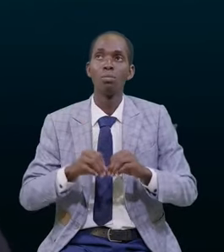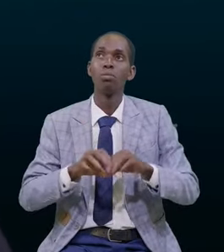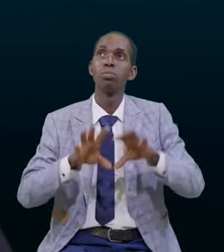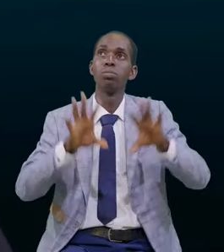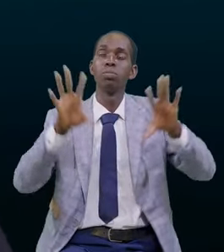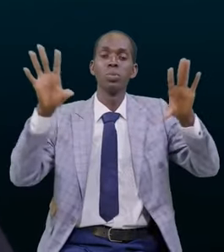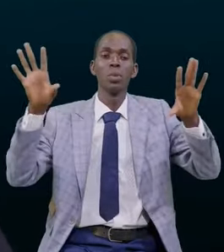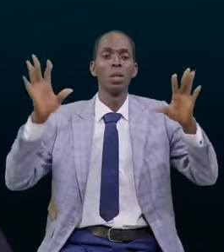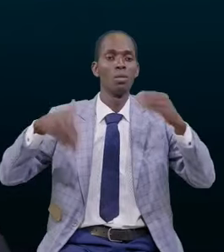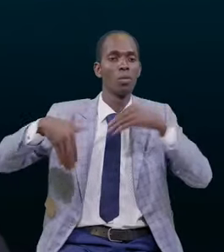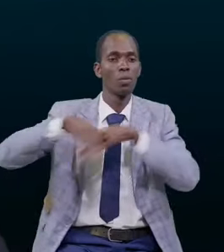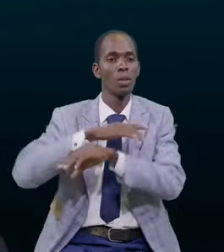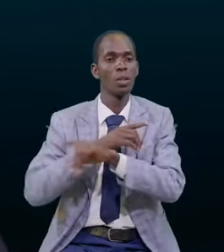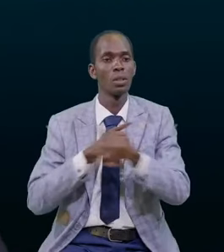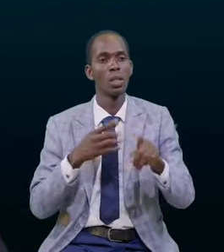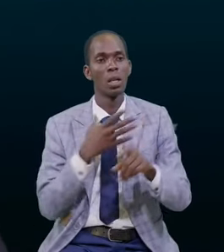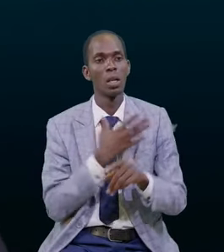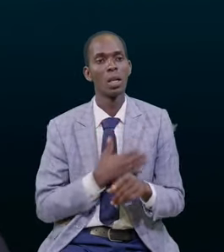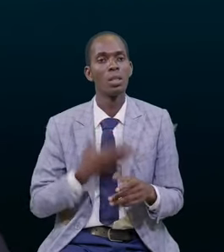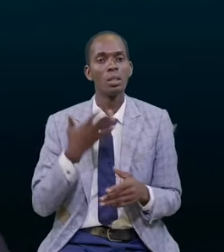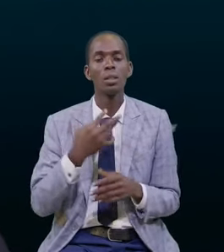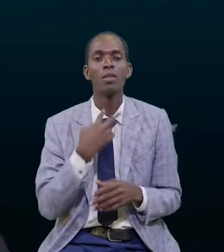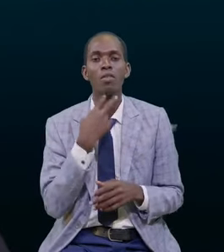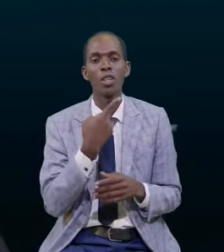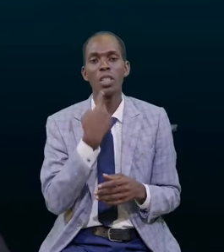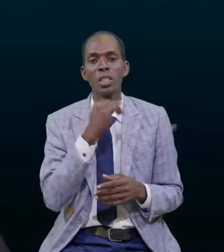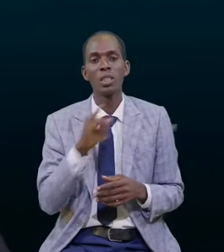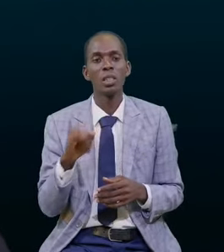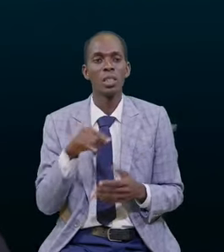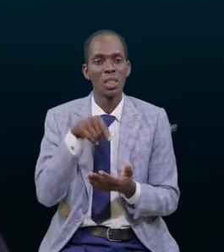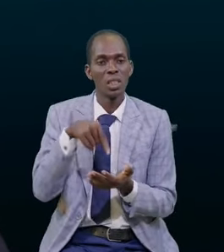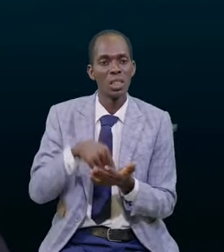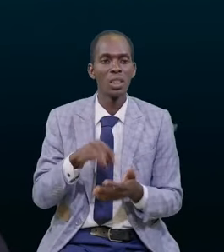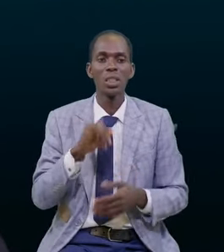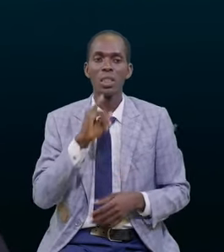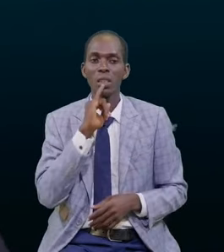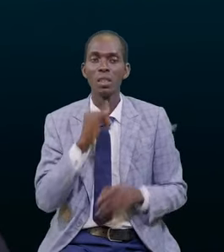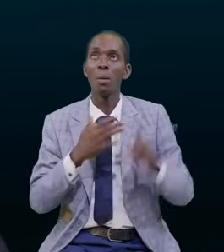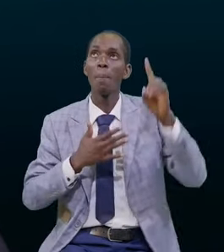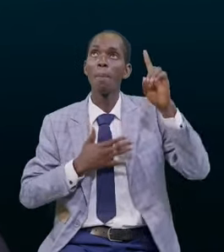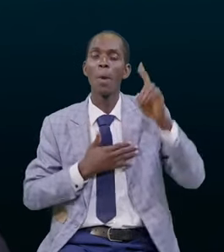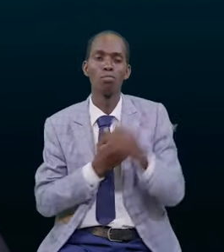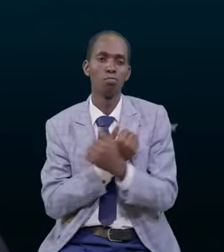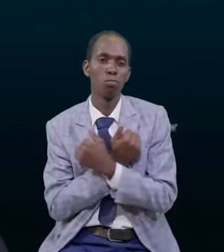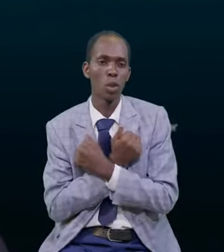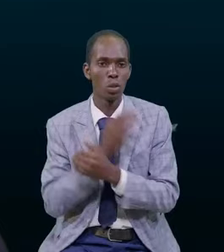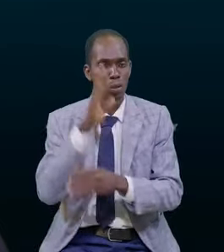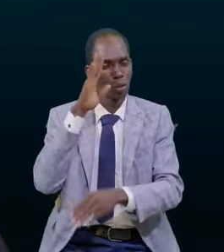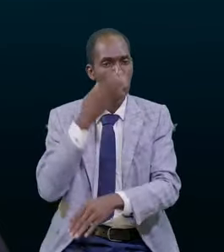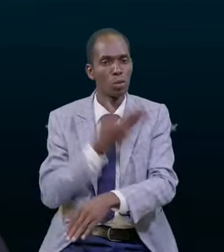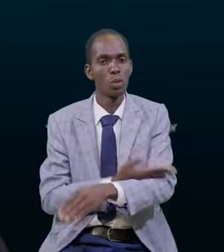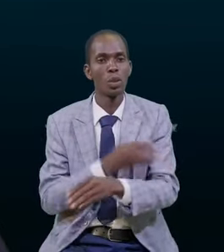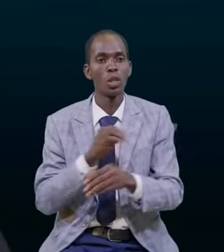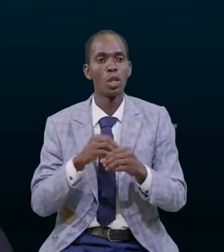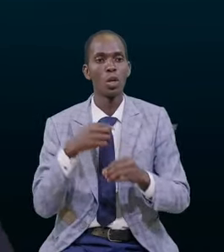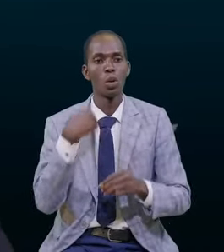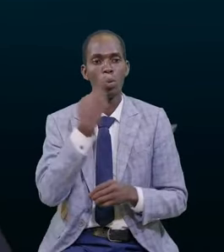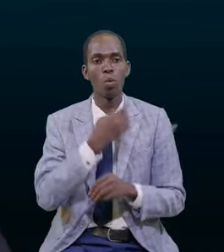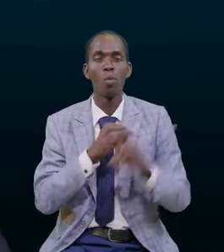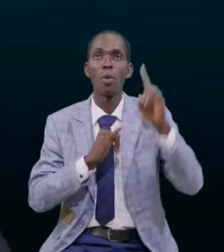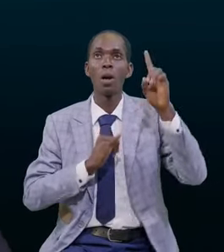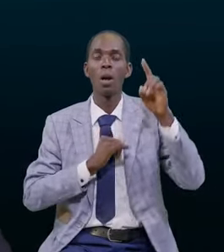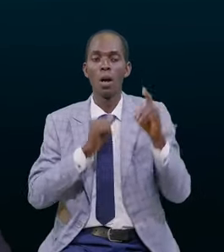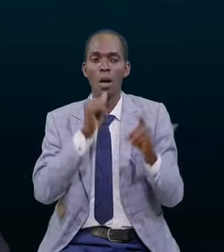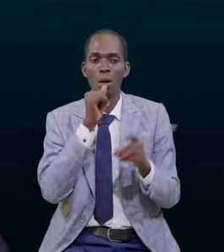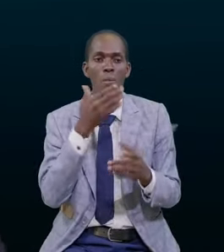said this is my beloved Son in whom I am well placed what's the conclusion hear